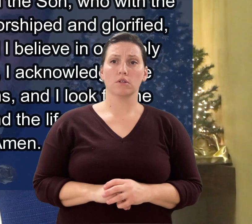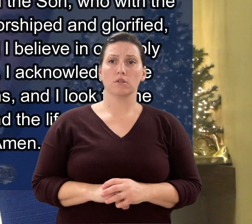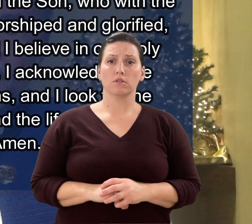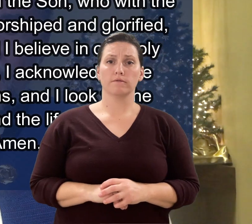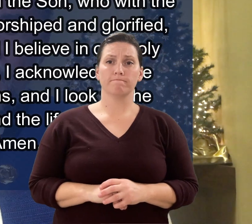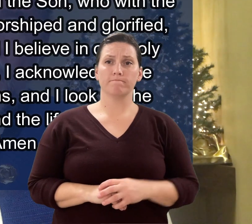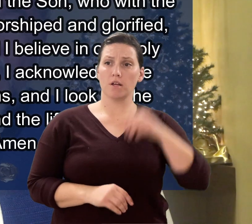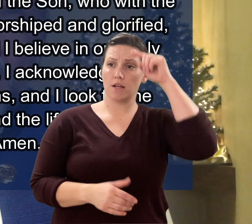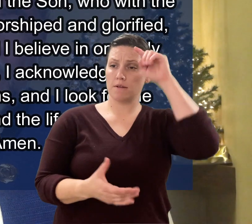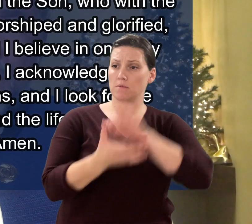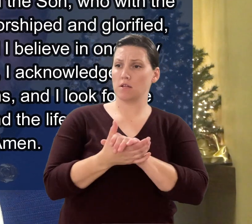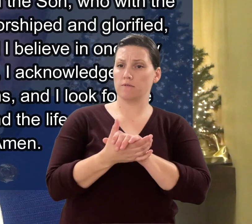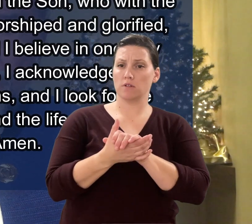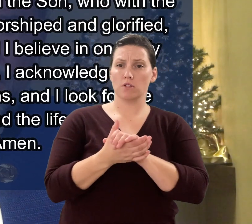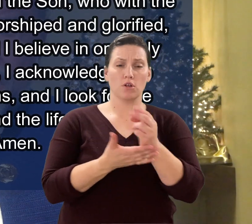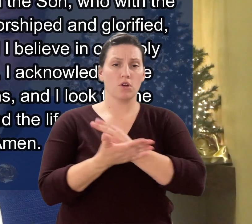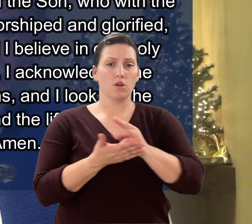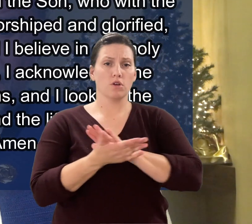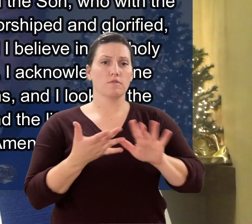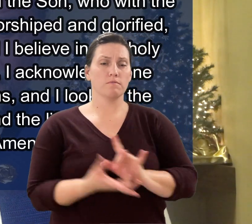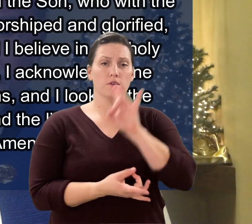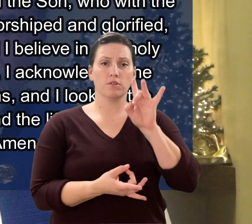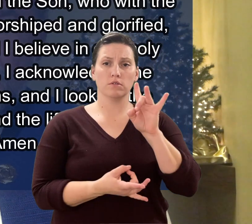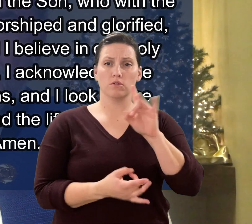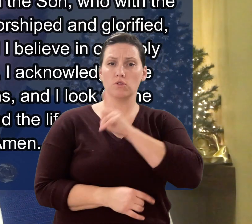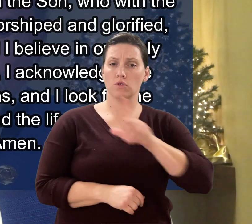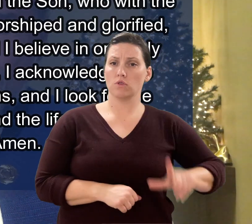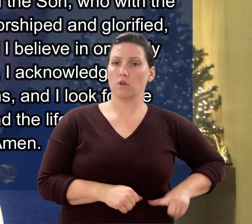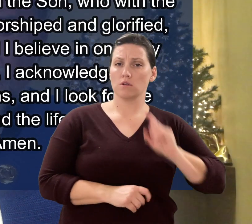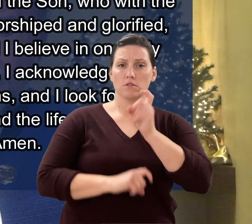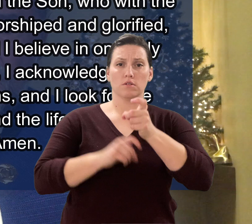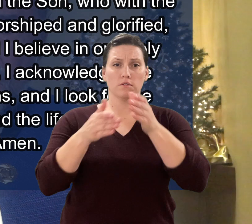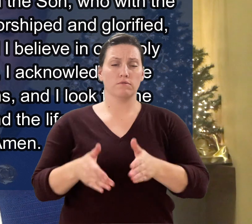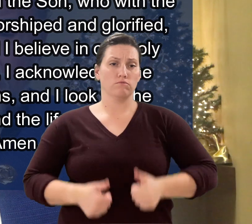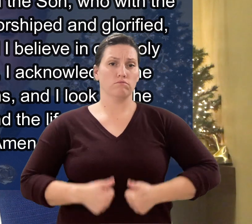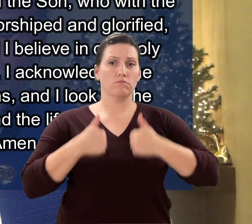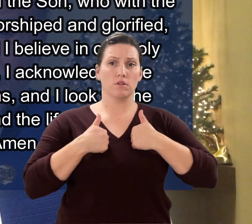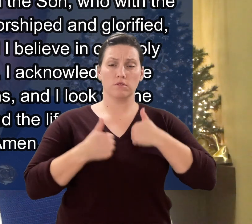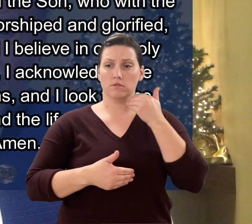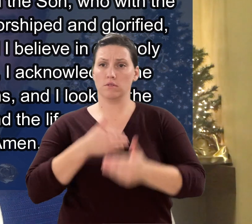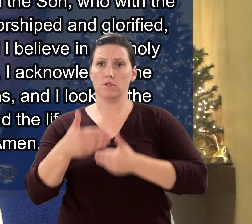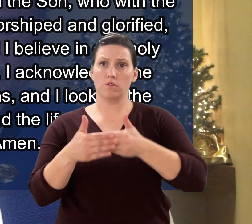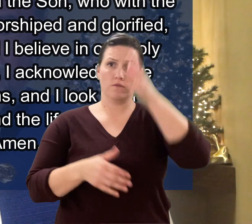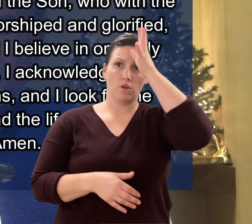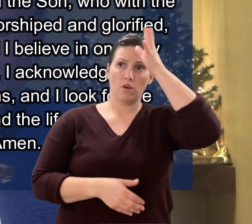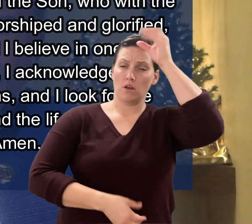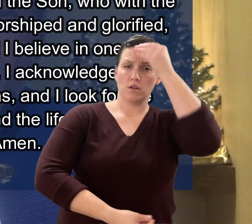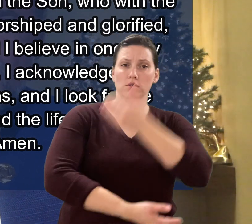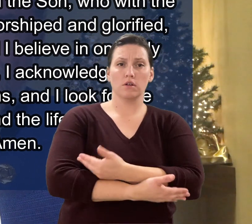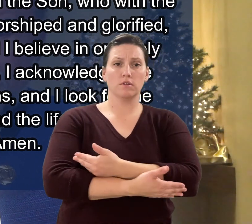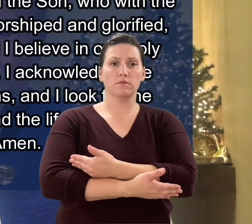end. And I believe in the Holy Spirit, the Lord and giver of life, who proceeds